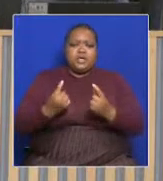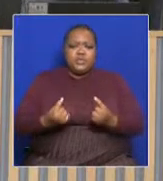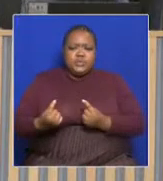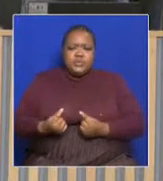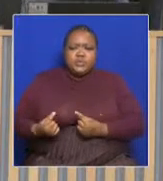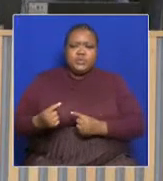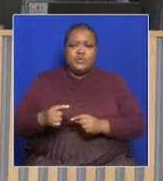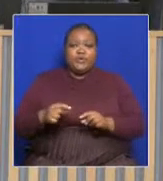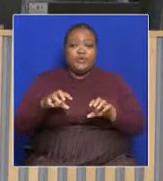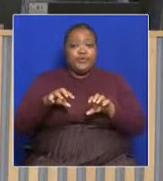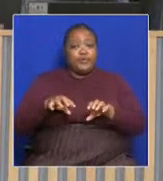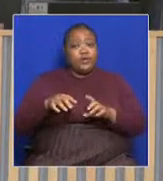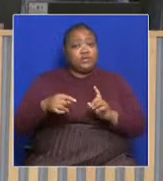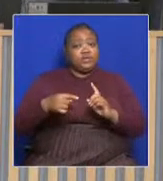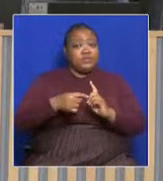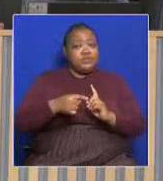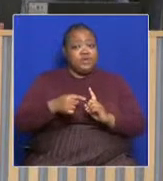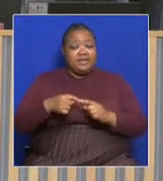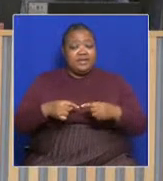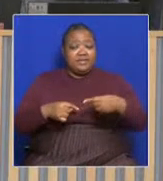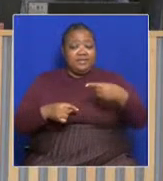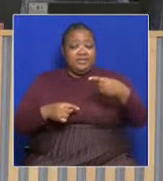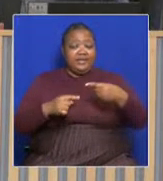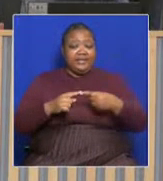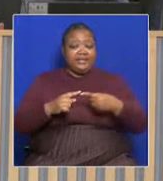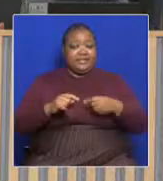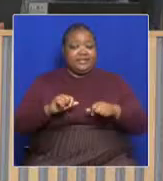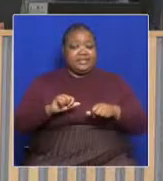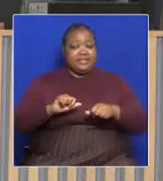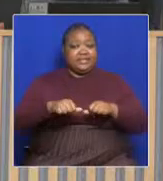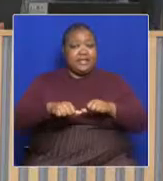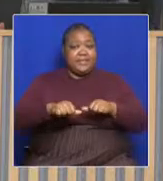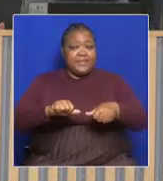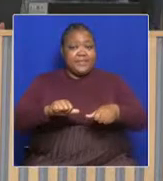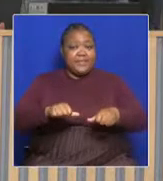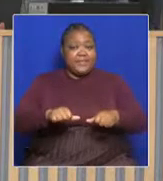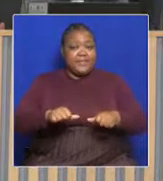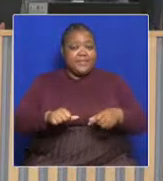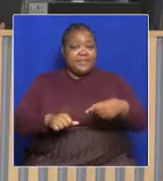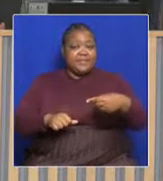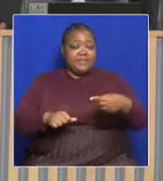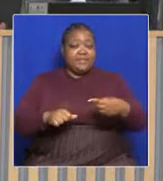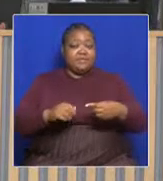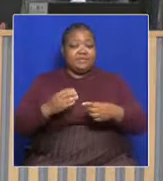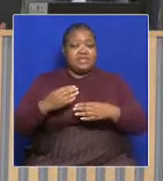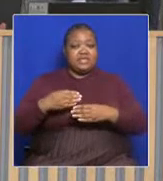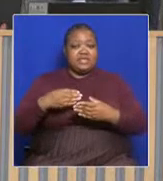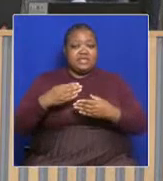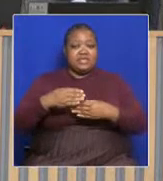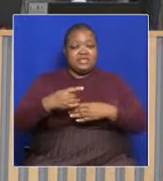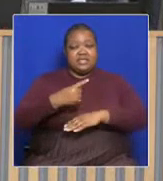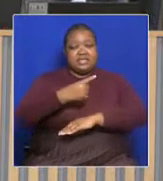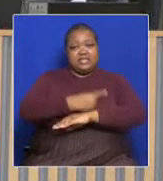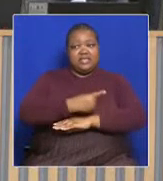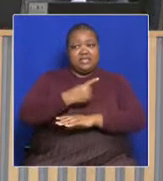that the first step you take on the very next day is you're now asking about